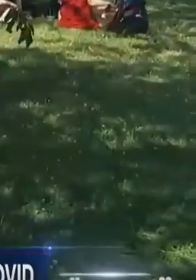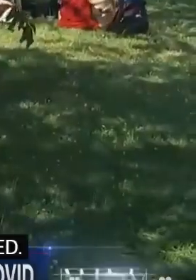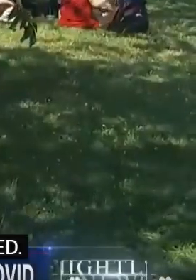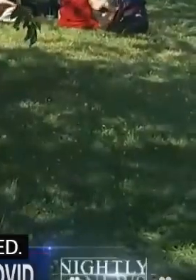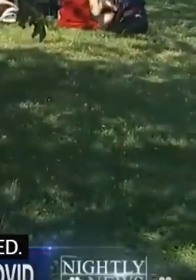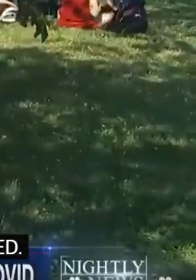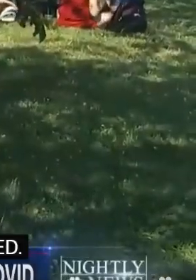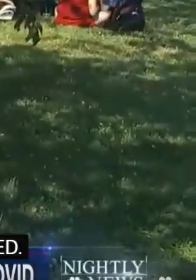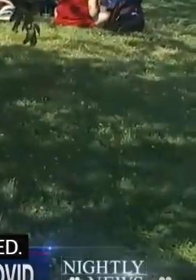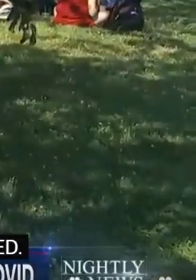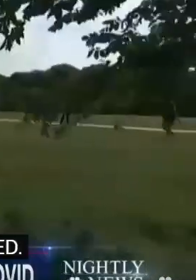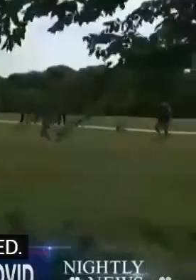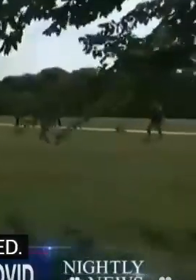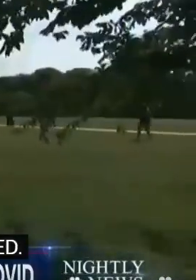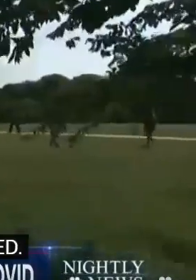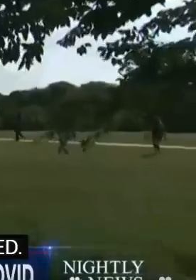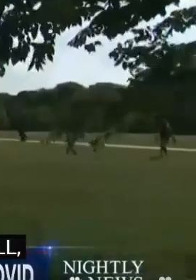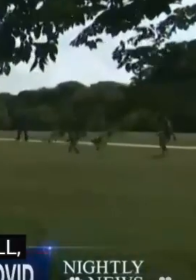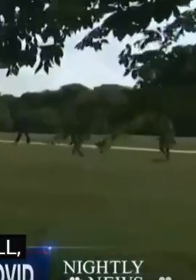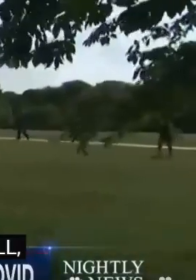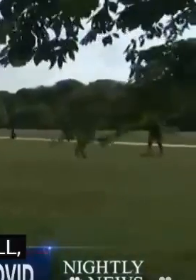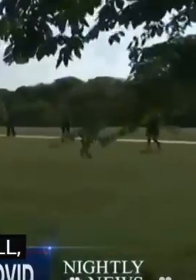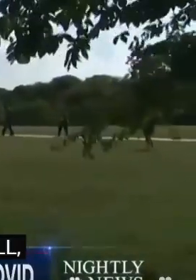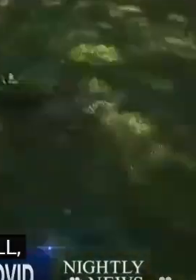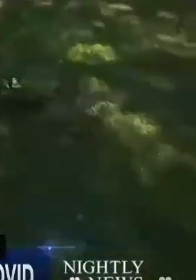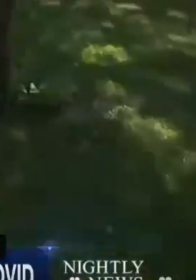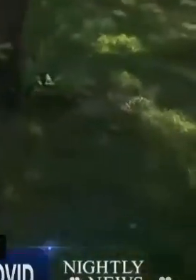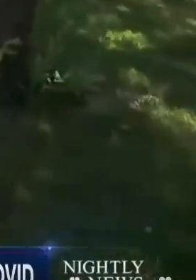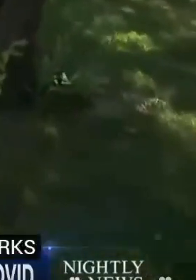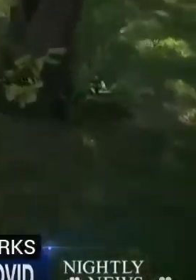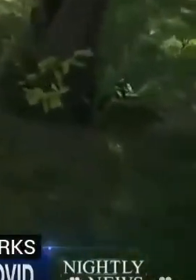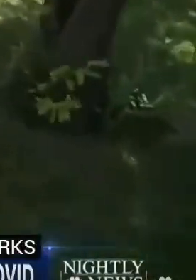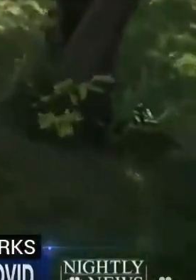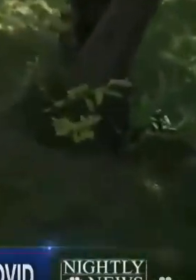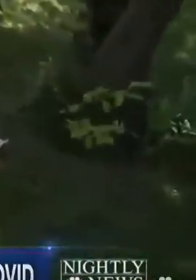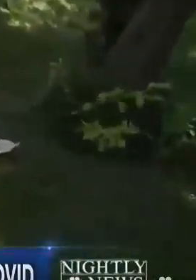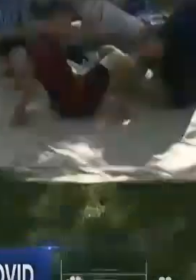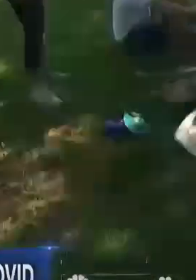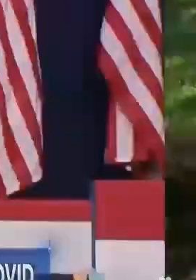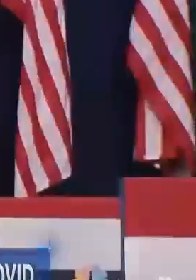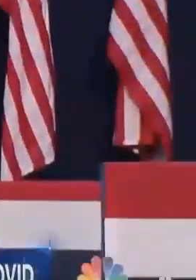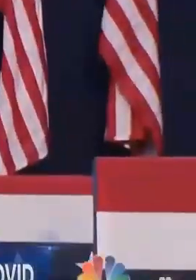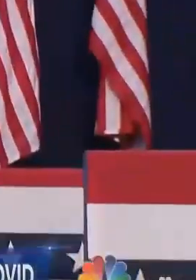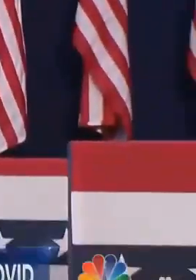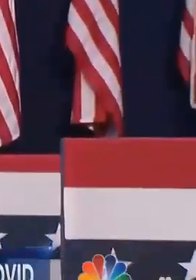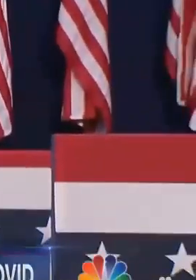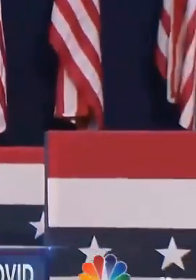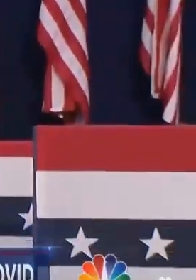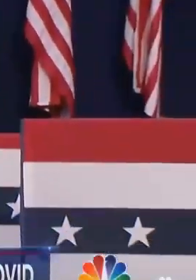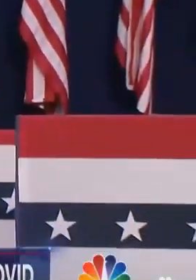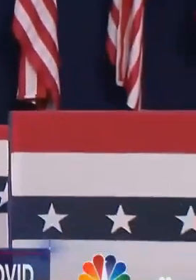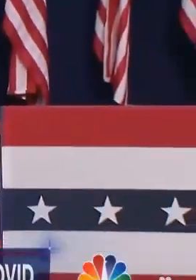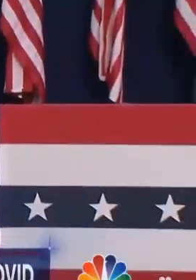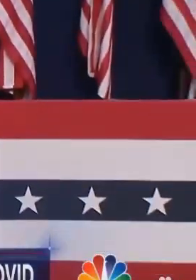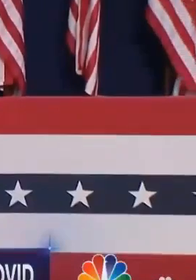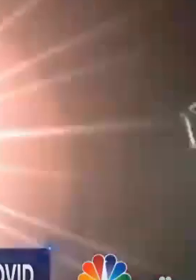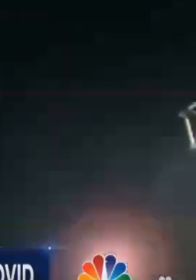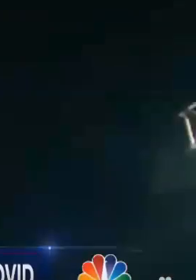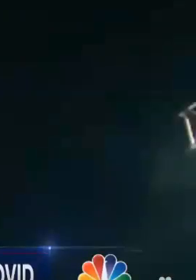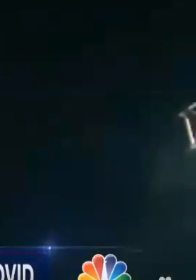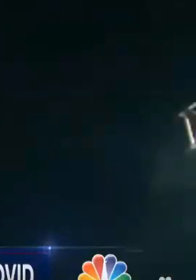crowds expected for fireworks despite public health objections from D.C.'s mayor. President Trump insisted on